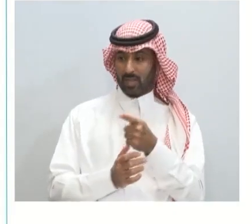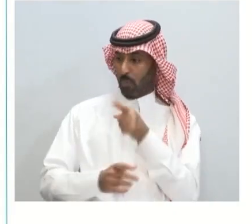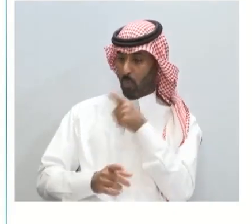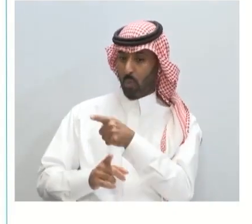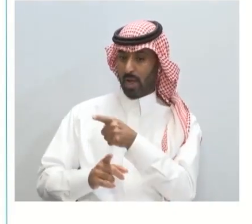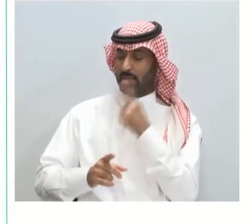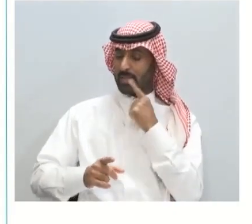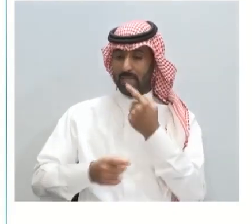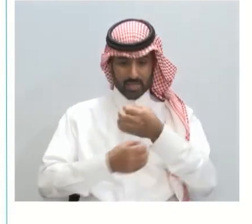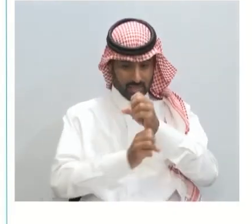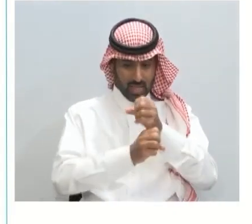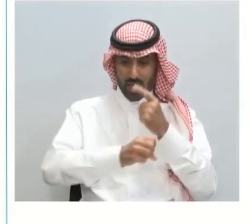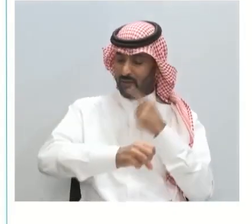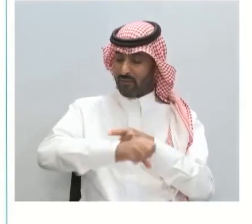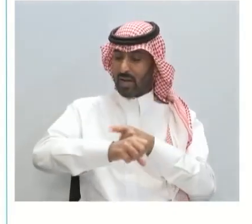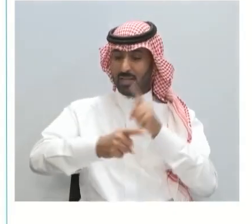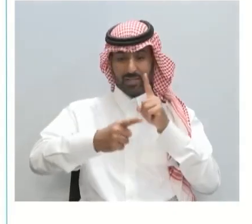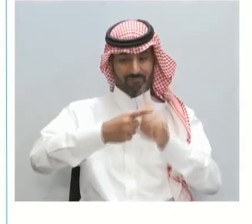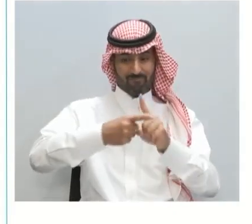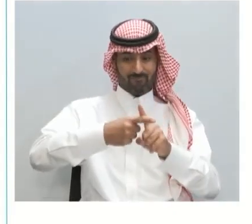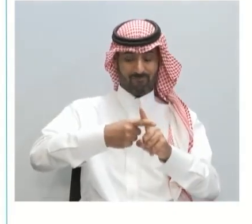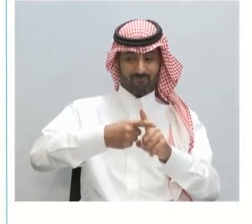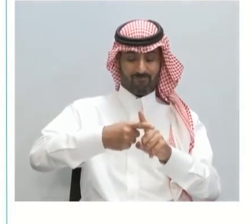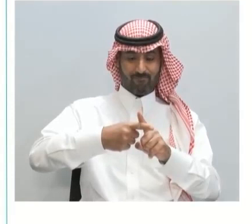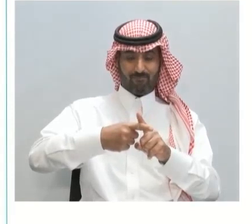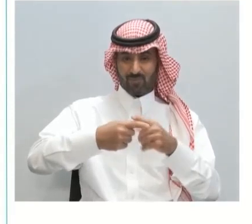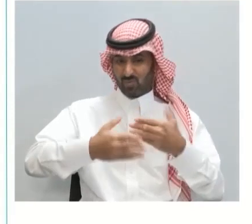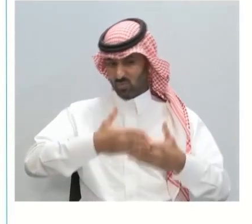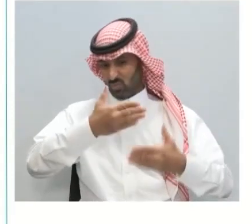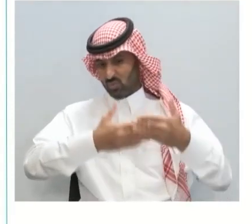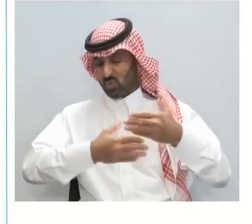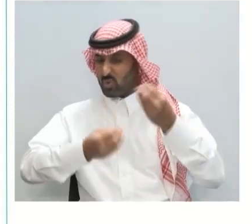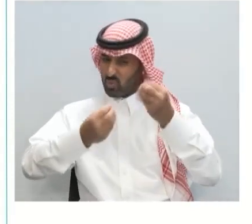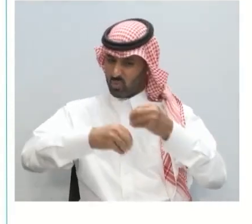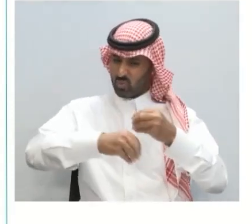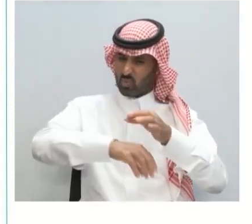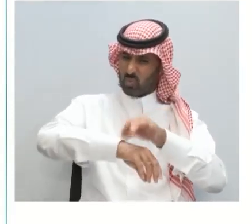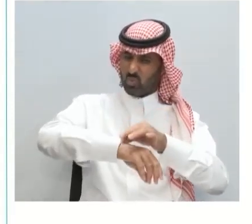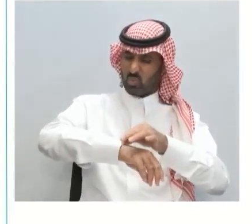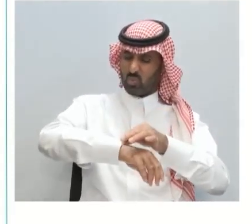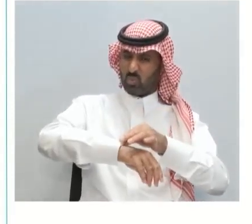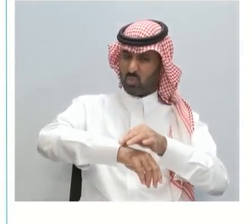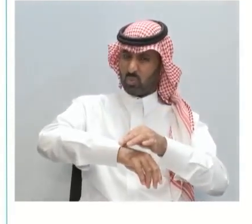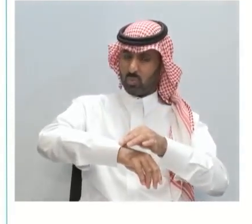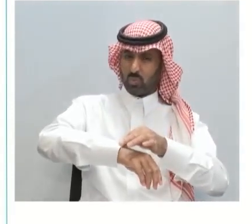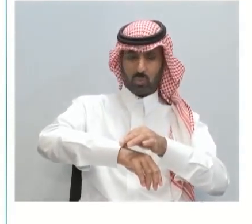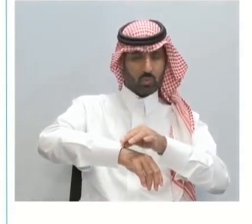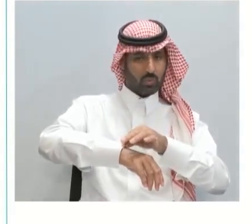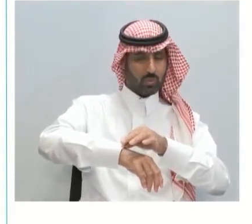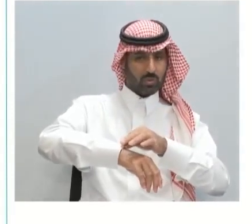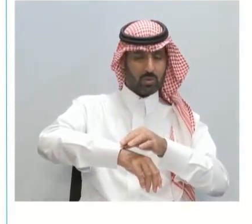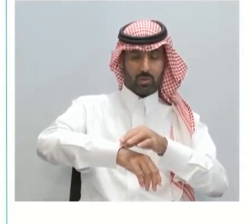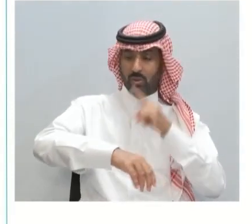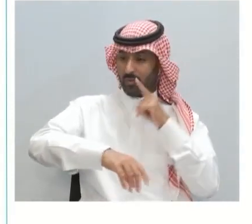someone tests positive for a disease, they will definitely develop the disease. So if it's